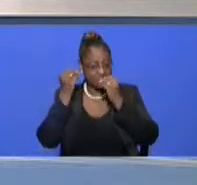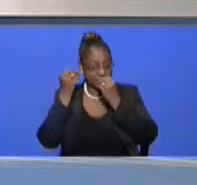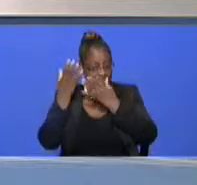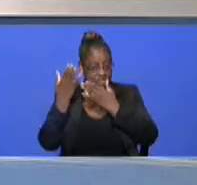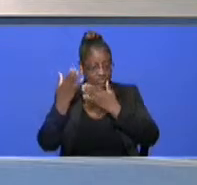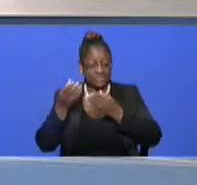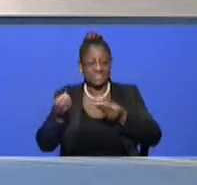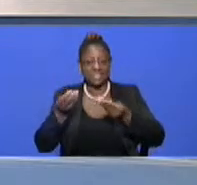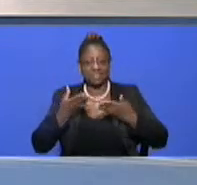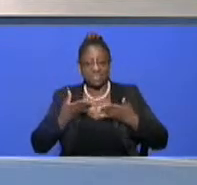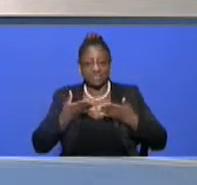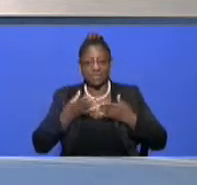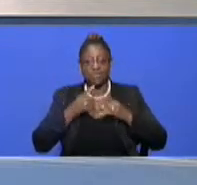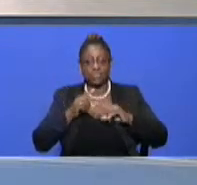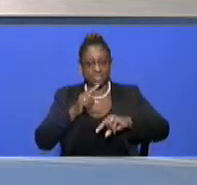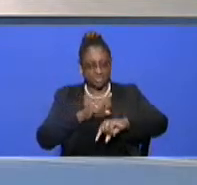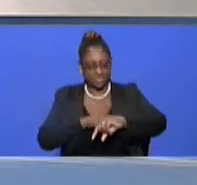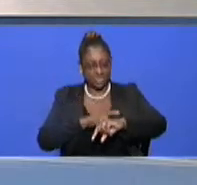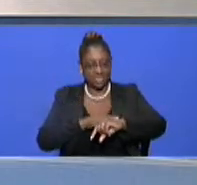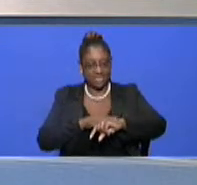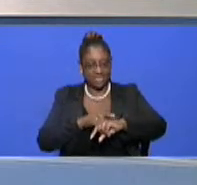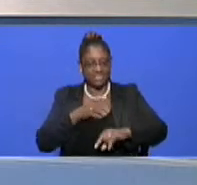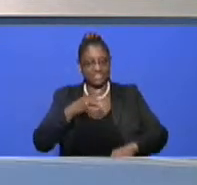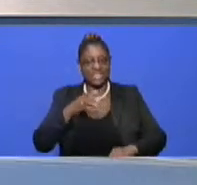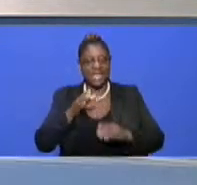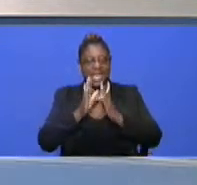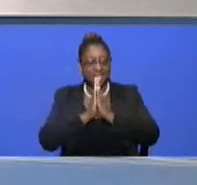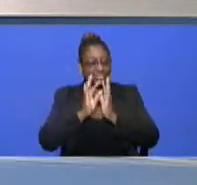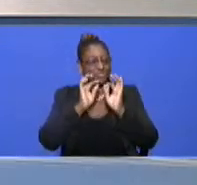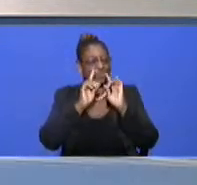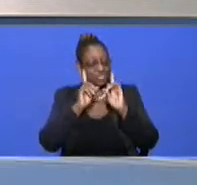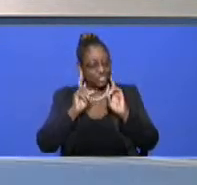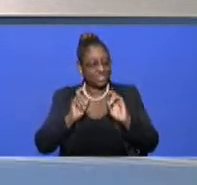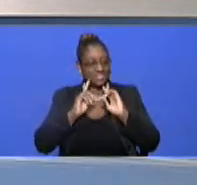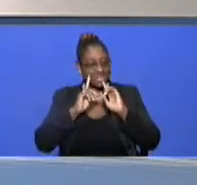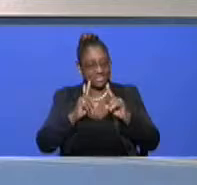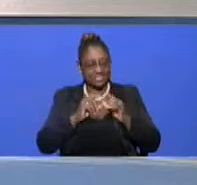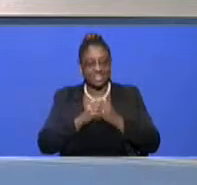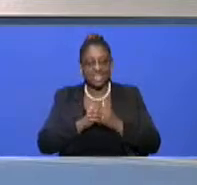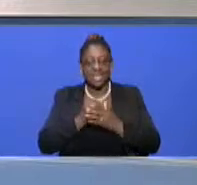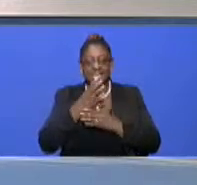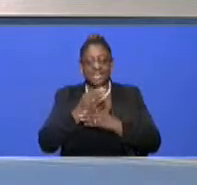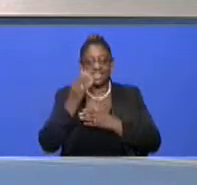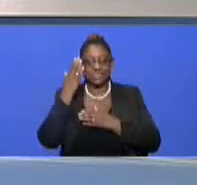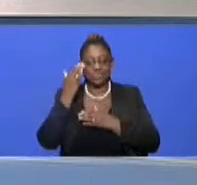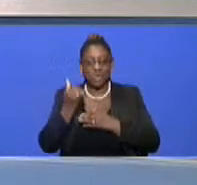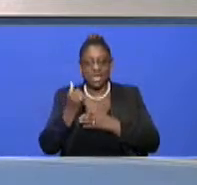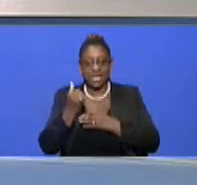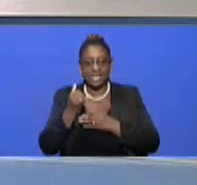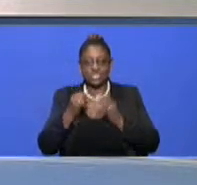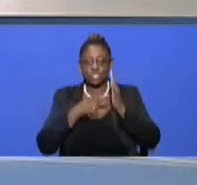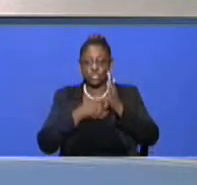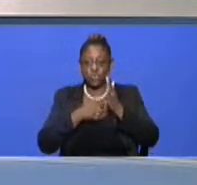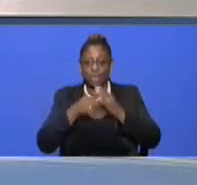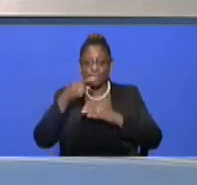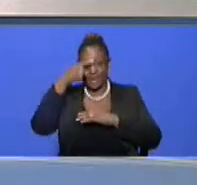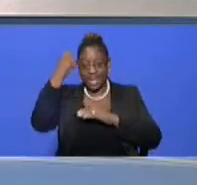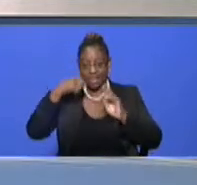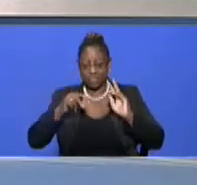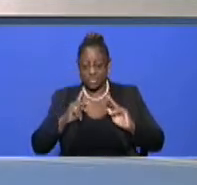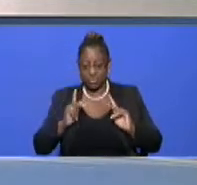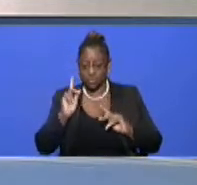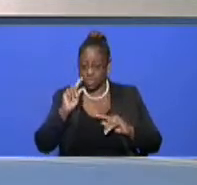here. However, he took some time to field some questions. He told our Carla Palmer why showcasing Black people and their